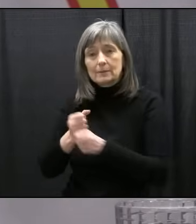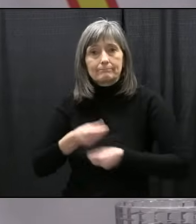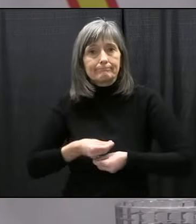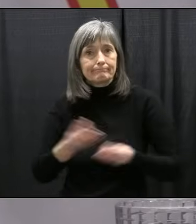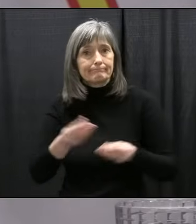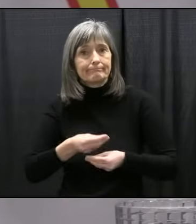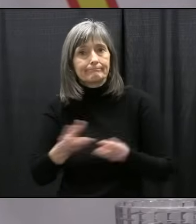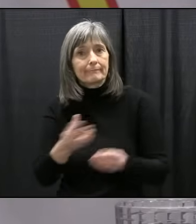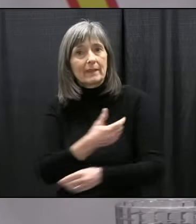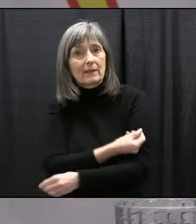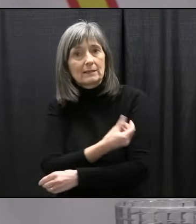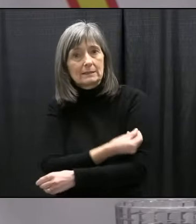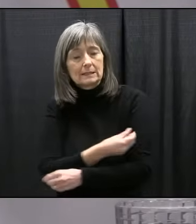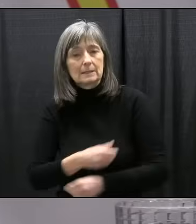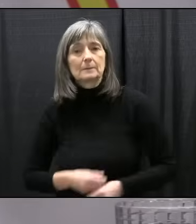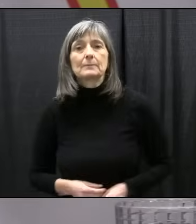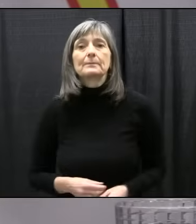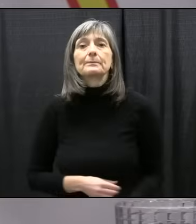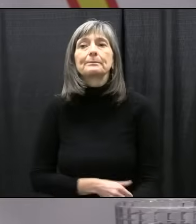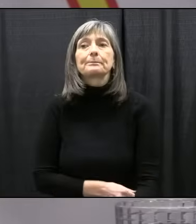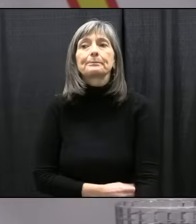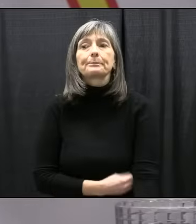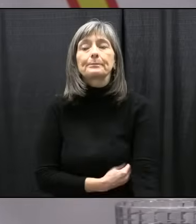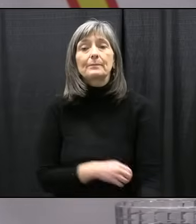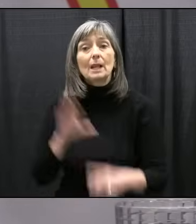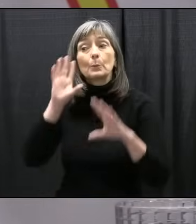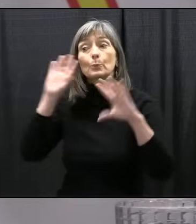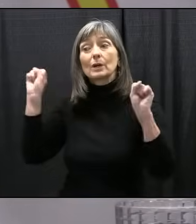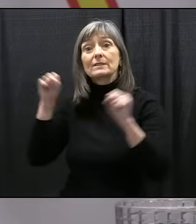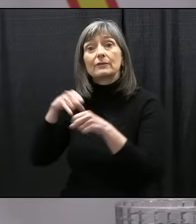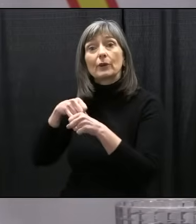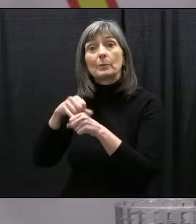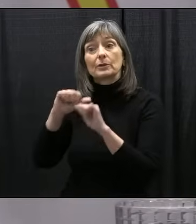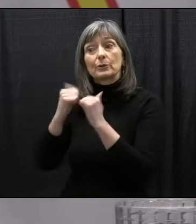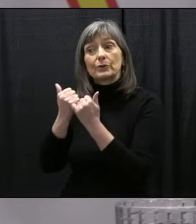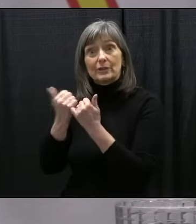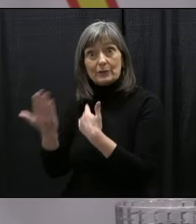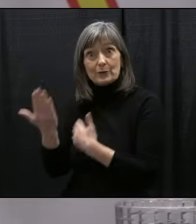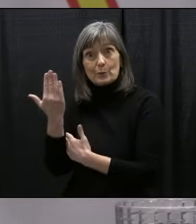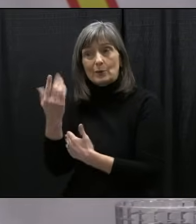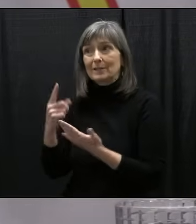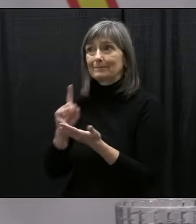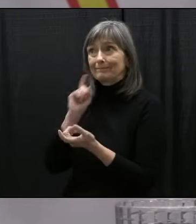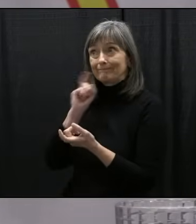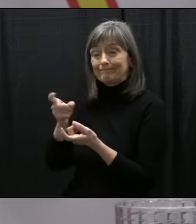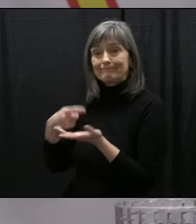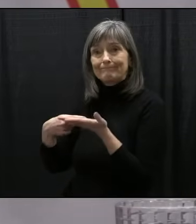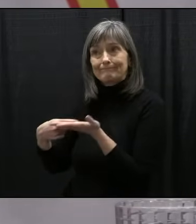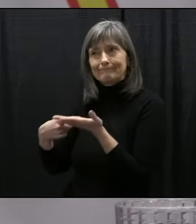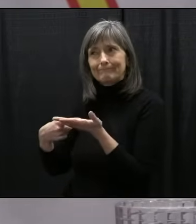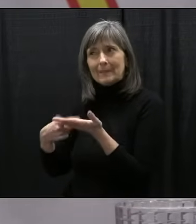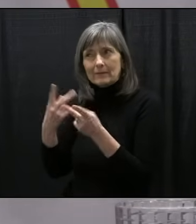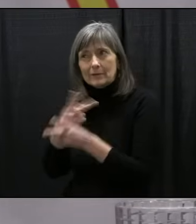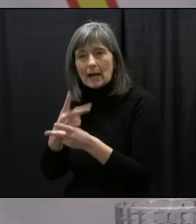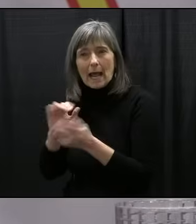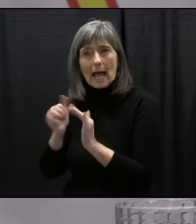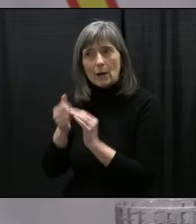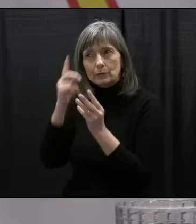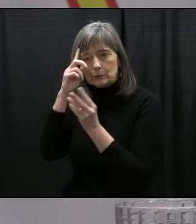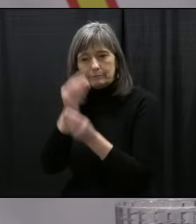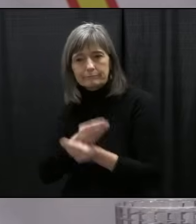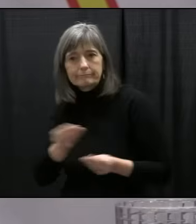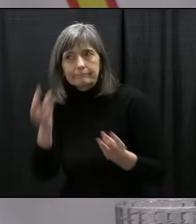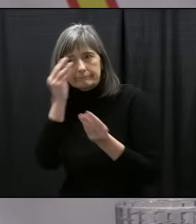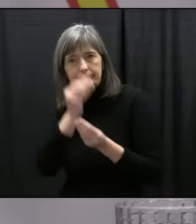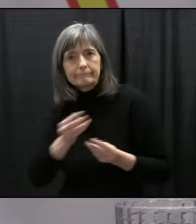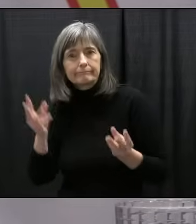vaccines. I spoke with the president of the Pharmacy Association this morning, and we discussed supply chain logistics and communications, and we'll endeavor